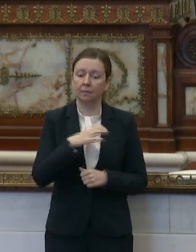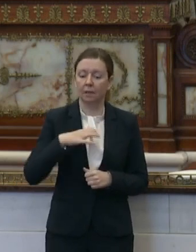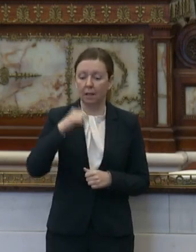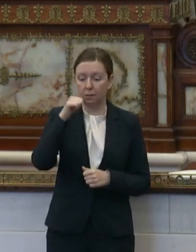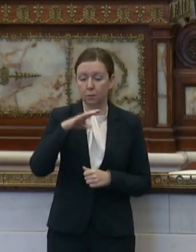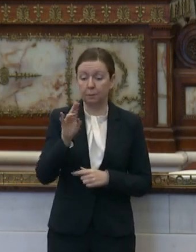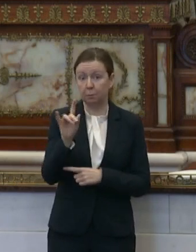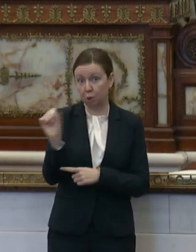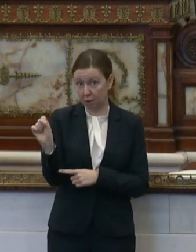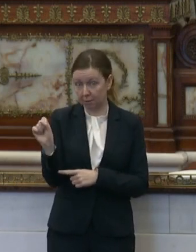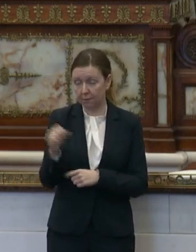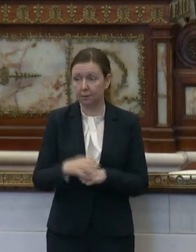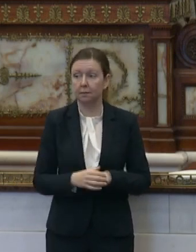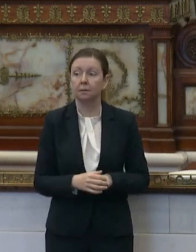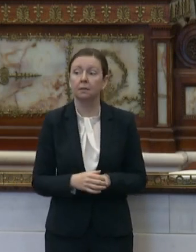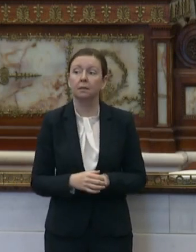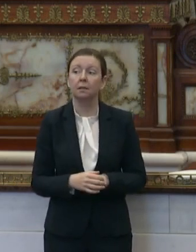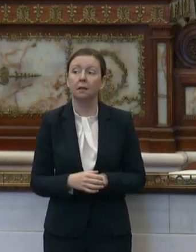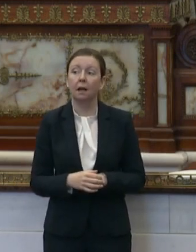Councilwoman Brooks?